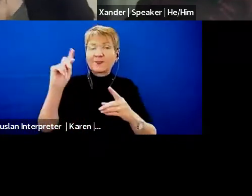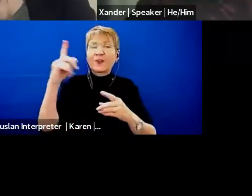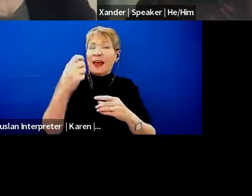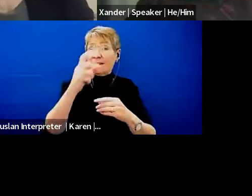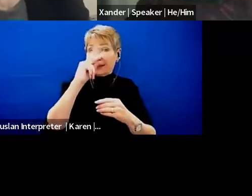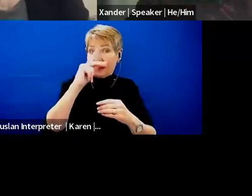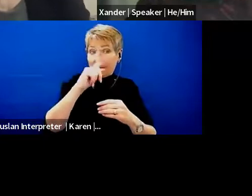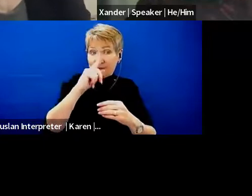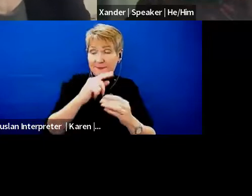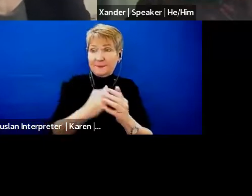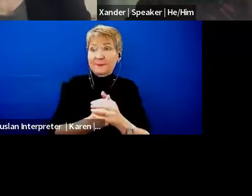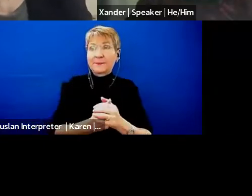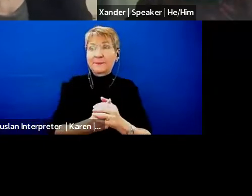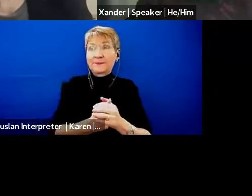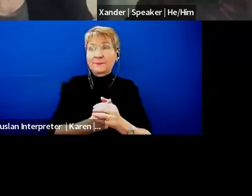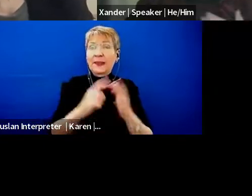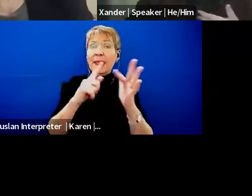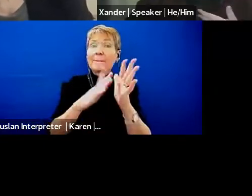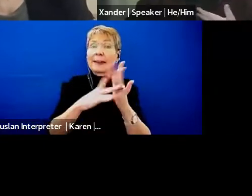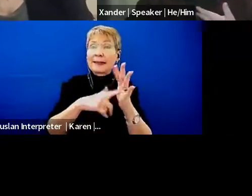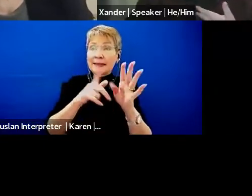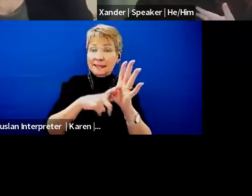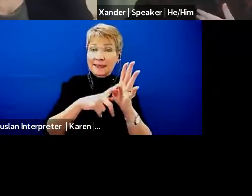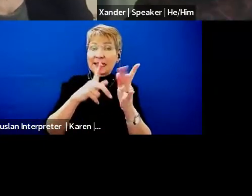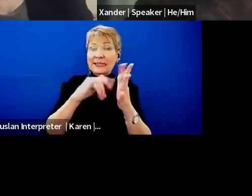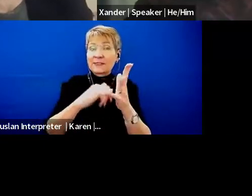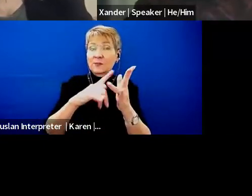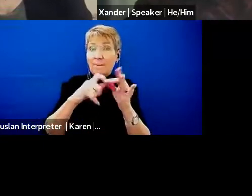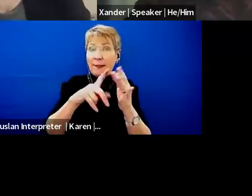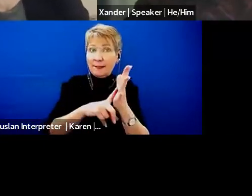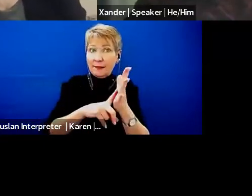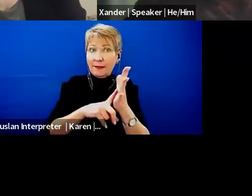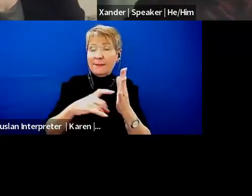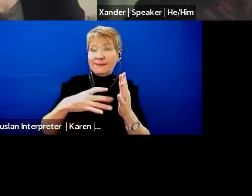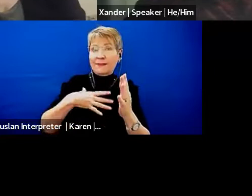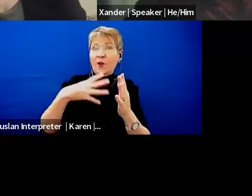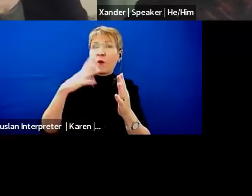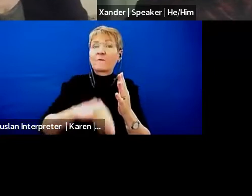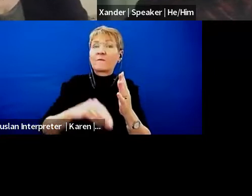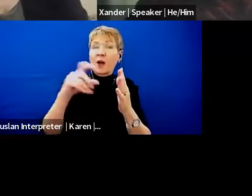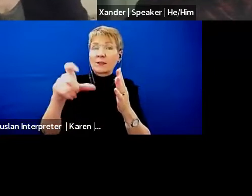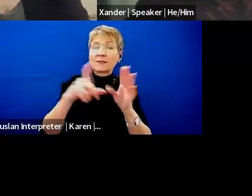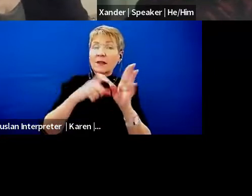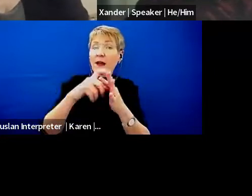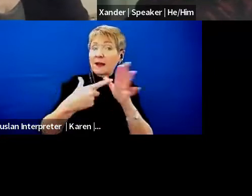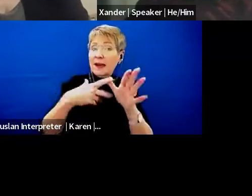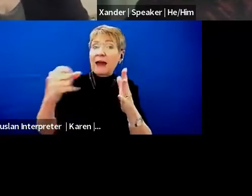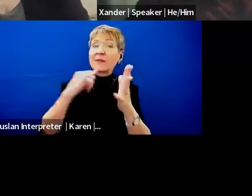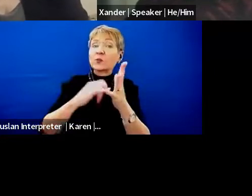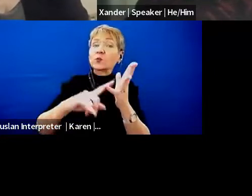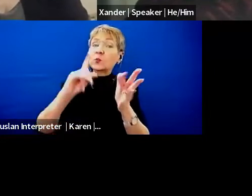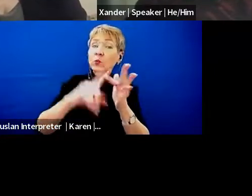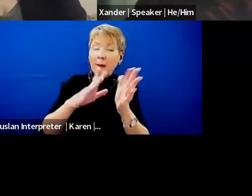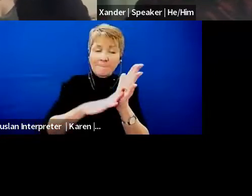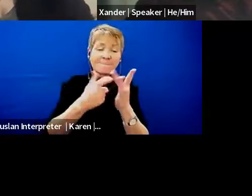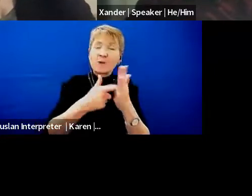people, Emily, Isabel, and myself. From the CYDA team, we have Sue, Miranda,